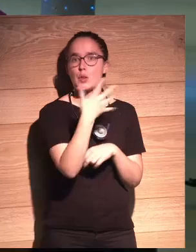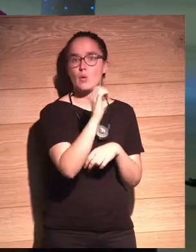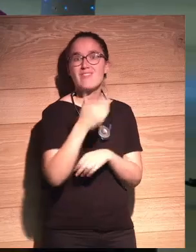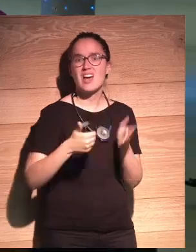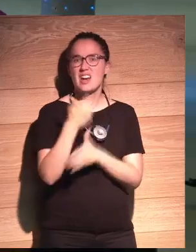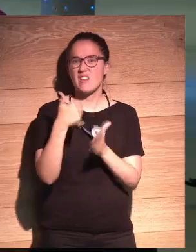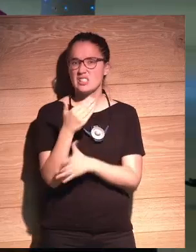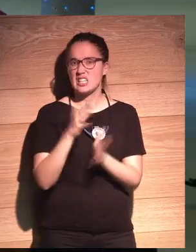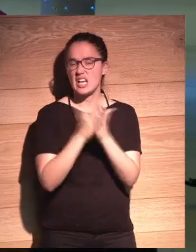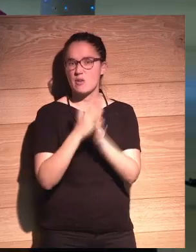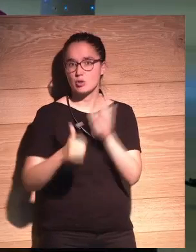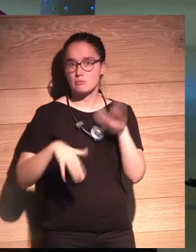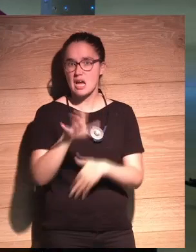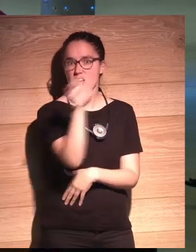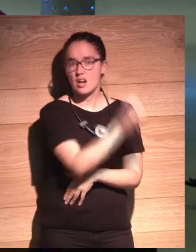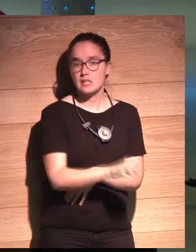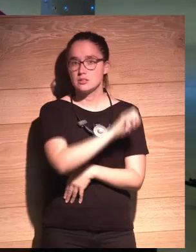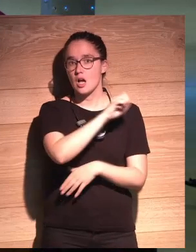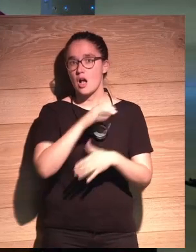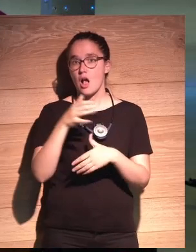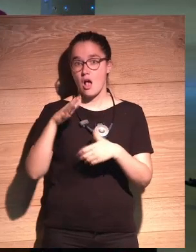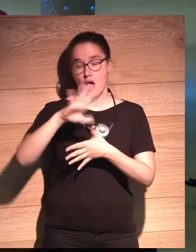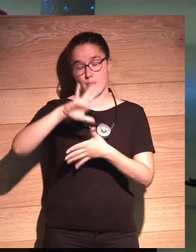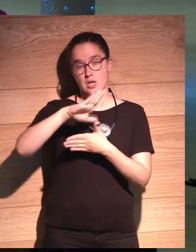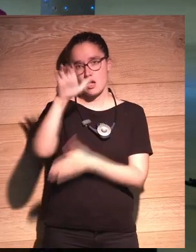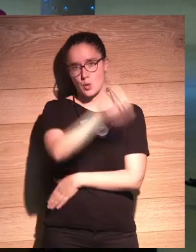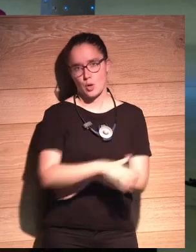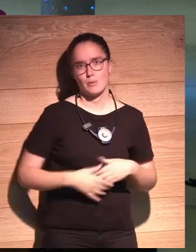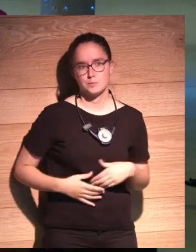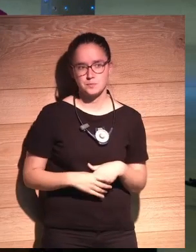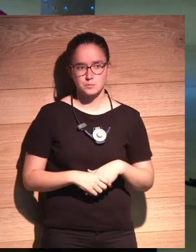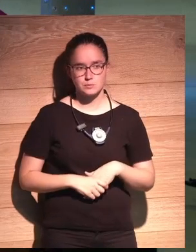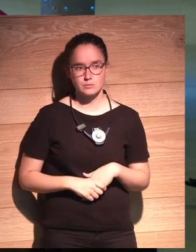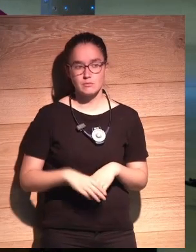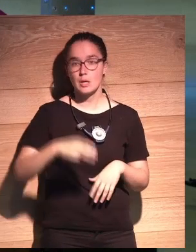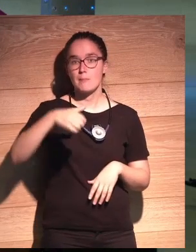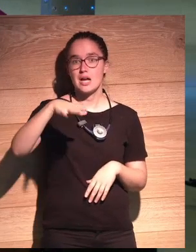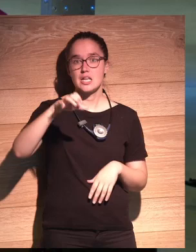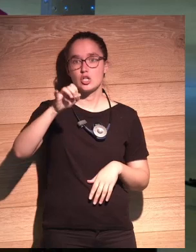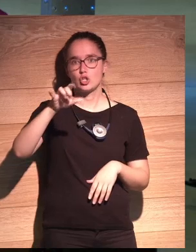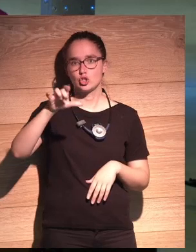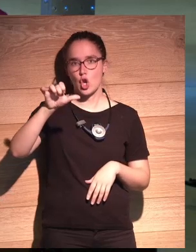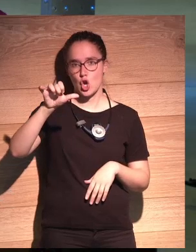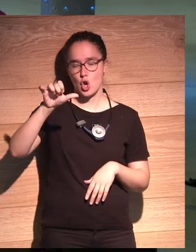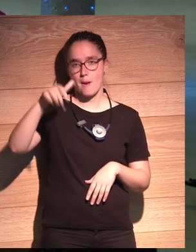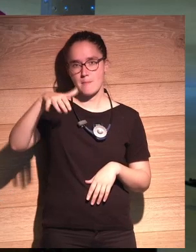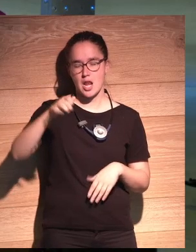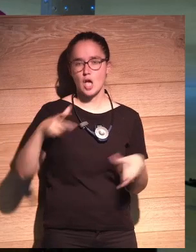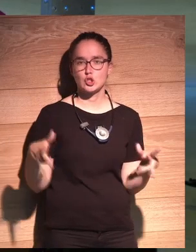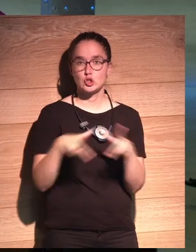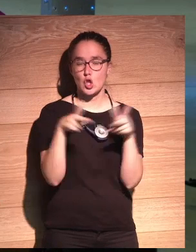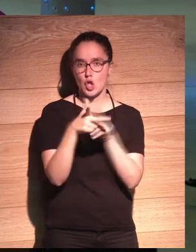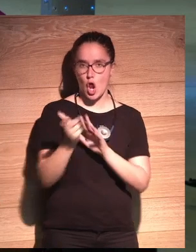work is constantly updated, and he has published many books and magazines in